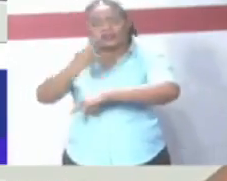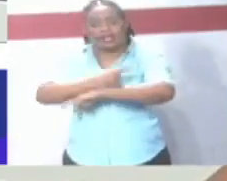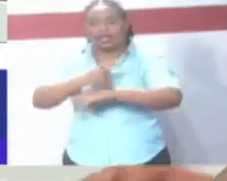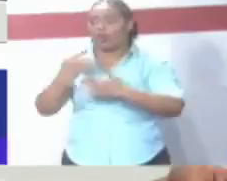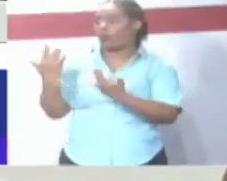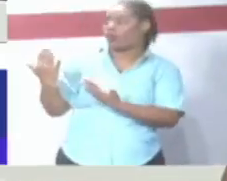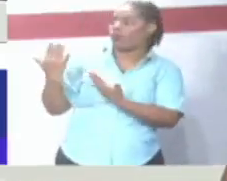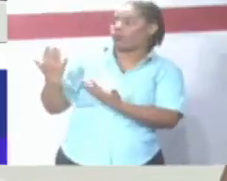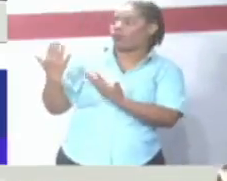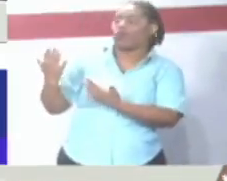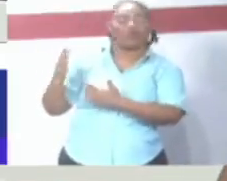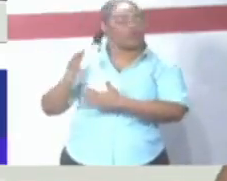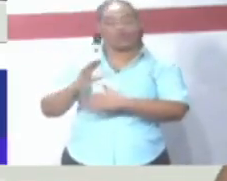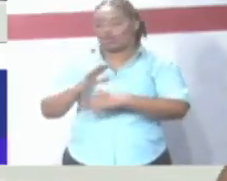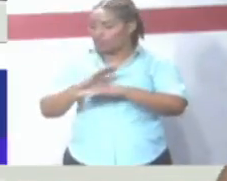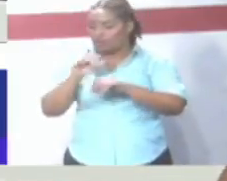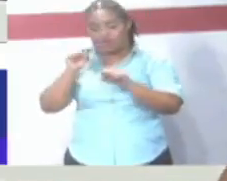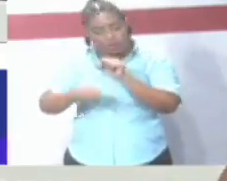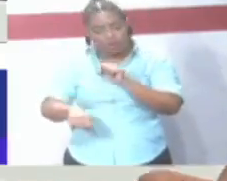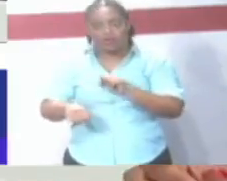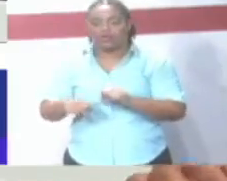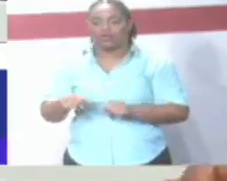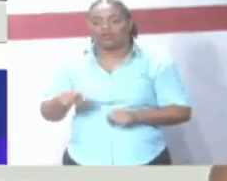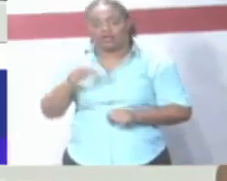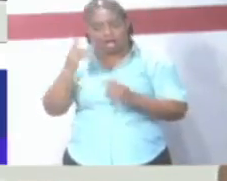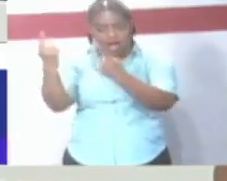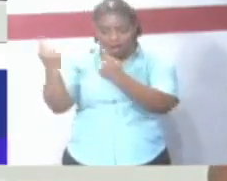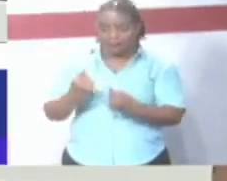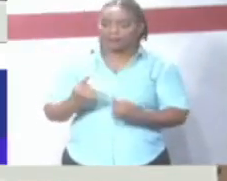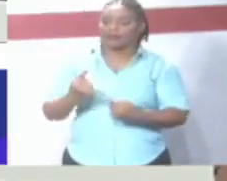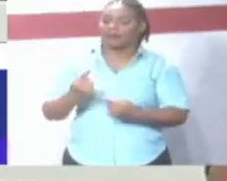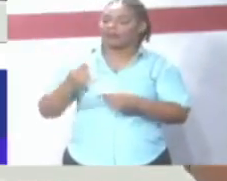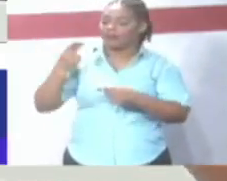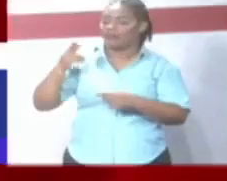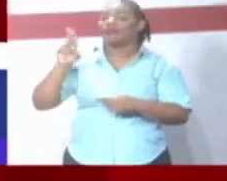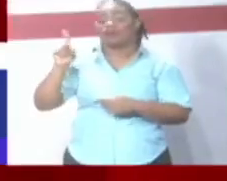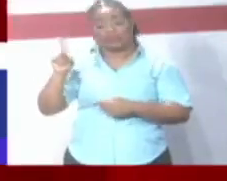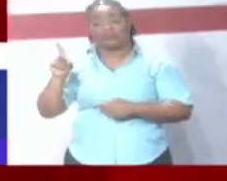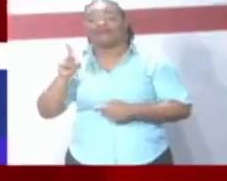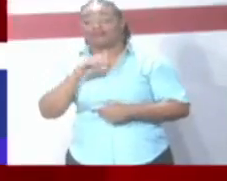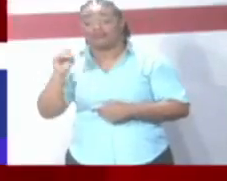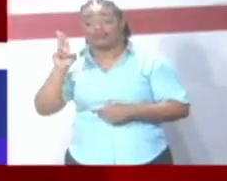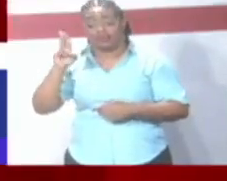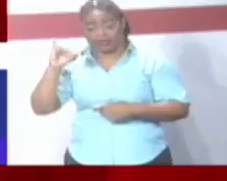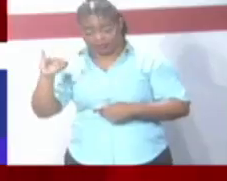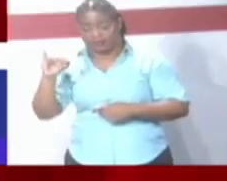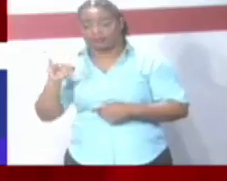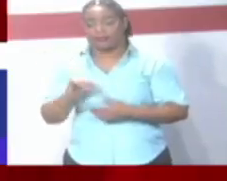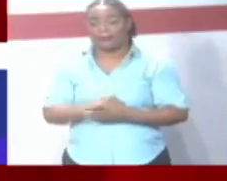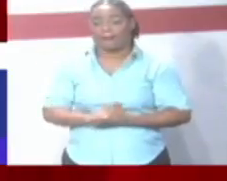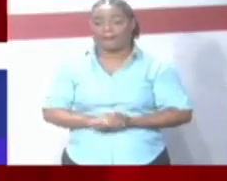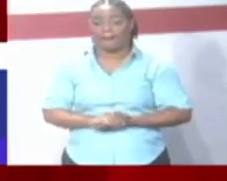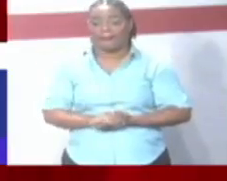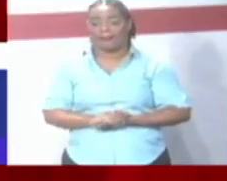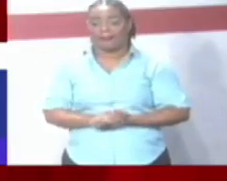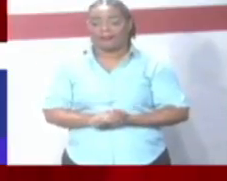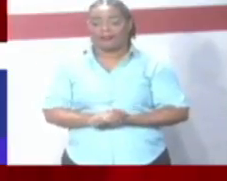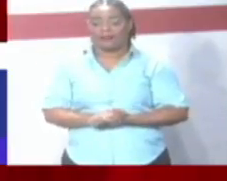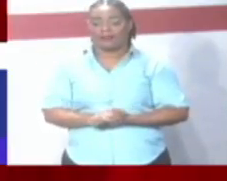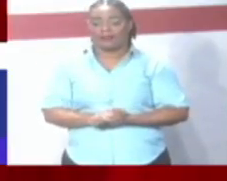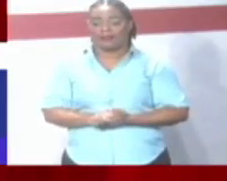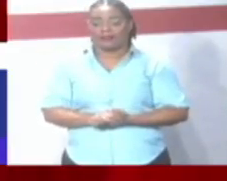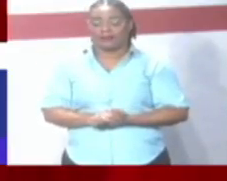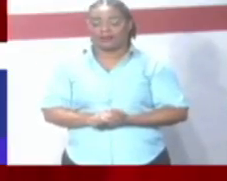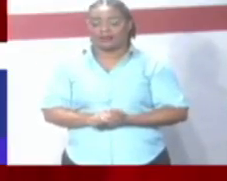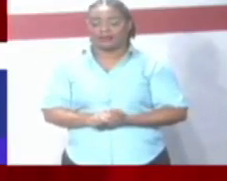admitted into a hospital in the parallel healthcare system. Thank you. Thank you very much, Dr. Abdul Richards. We quickly go to Newsday